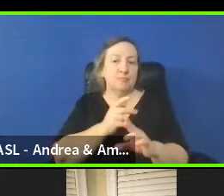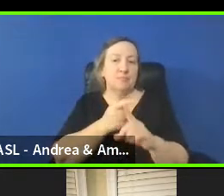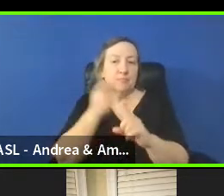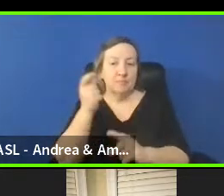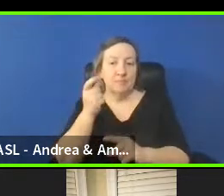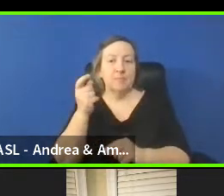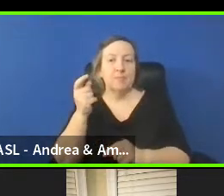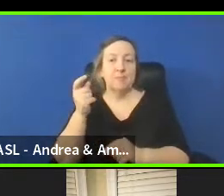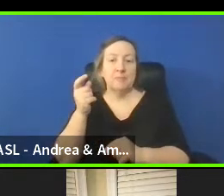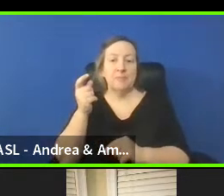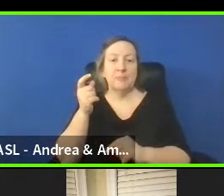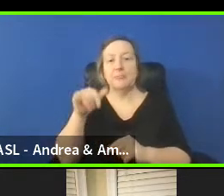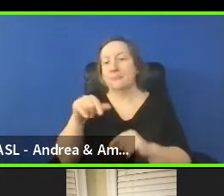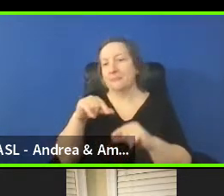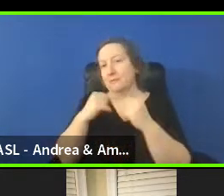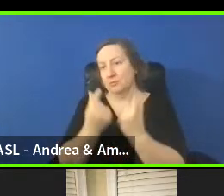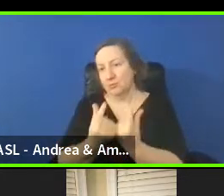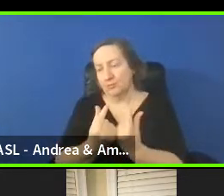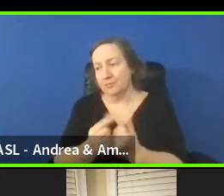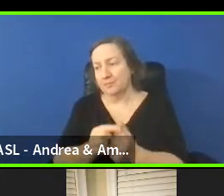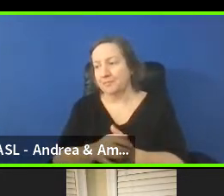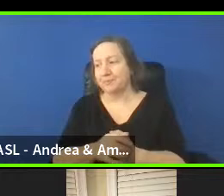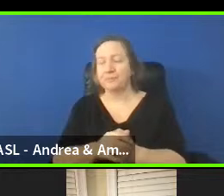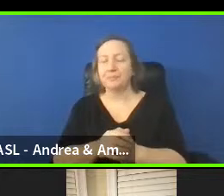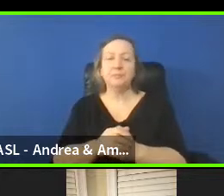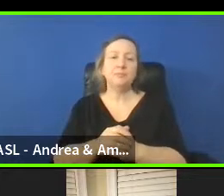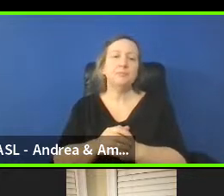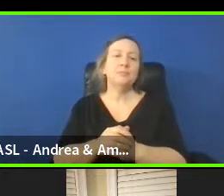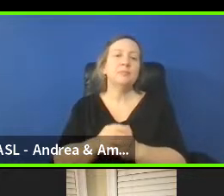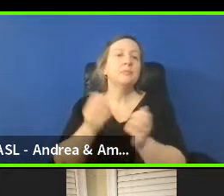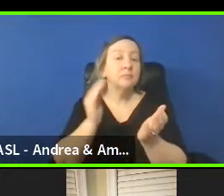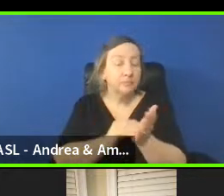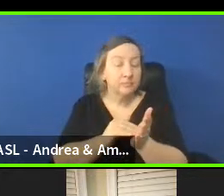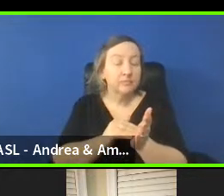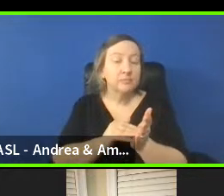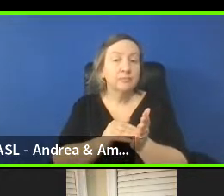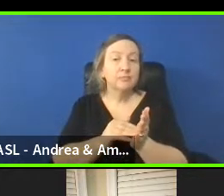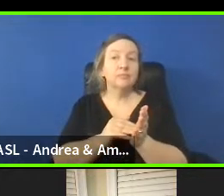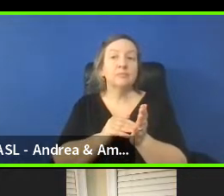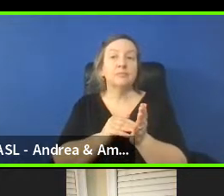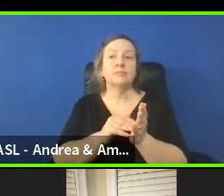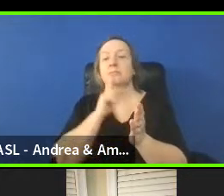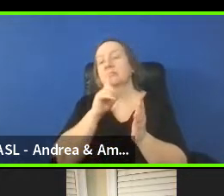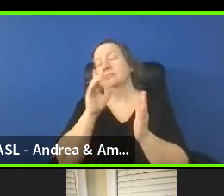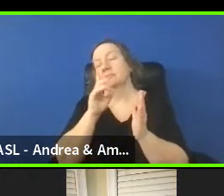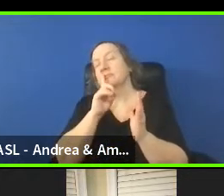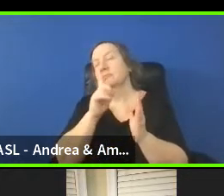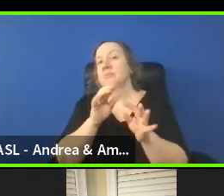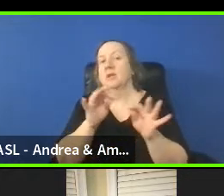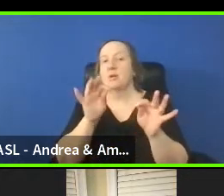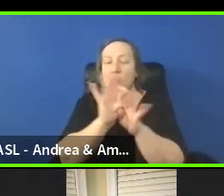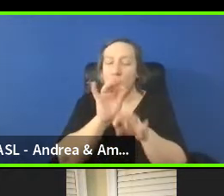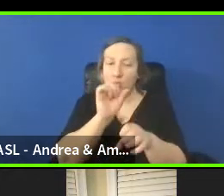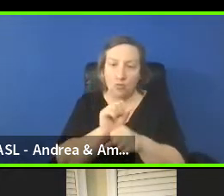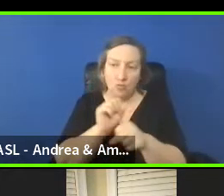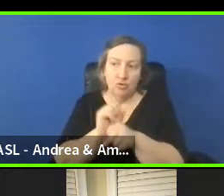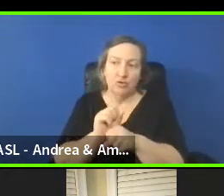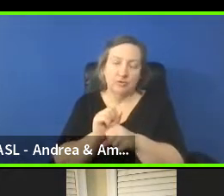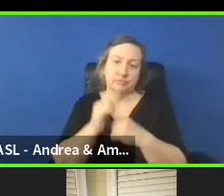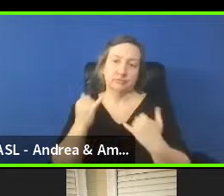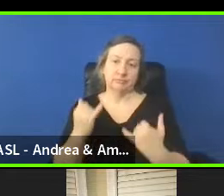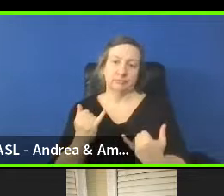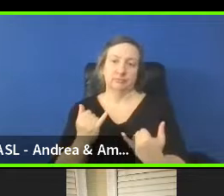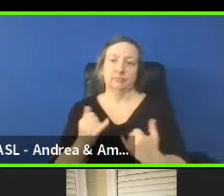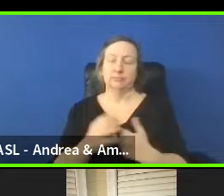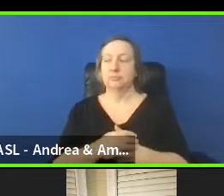from this group. But once again, this is tremendously important work that's being done.